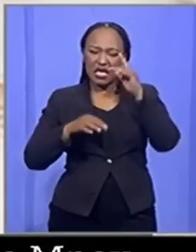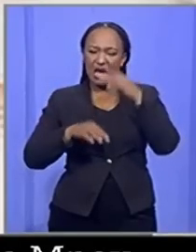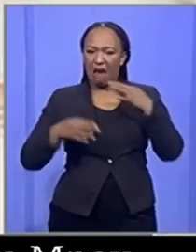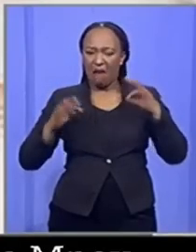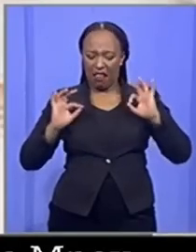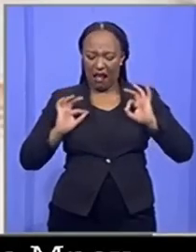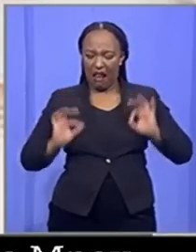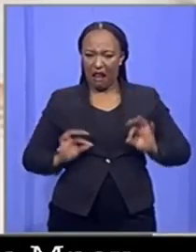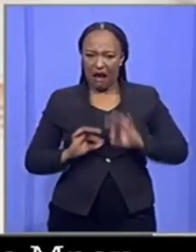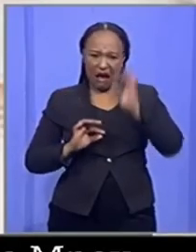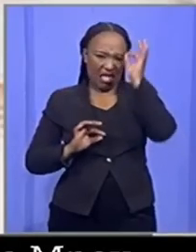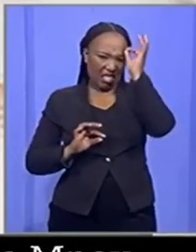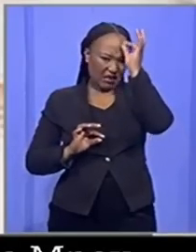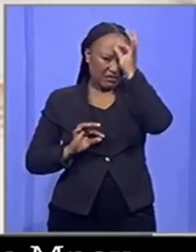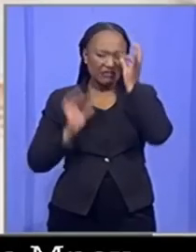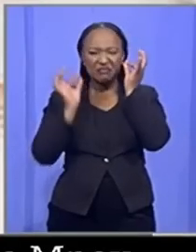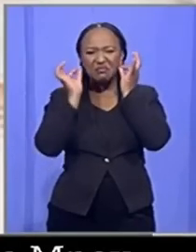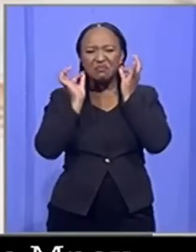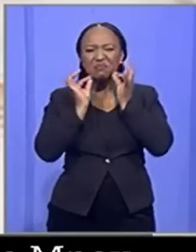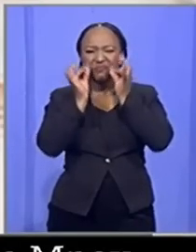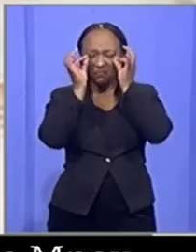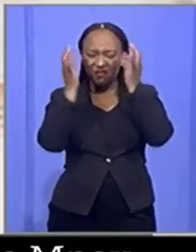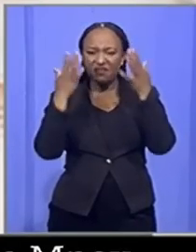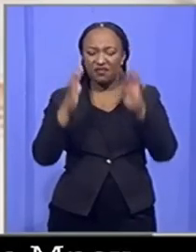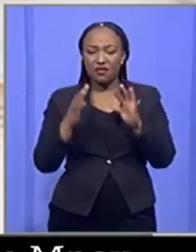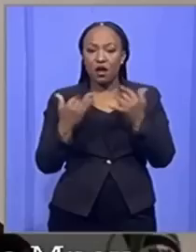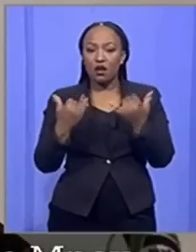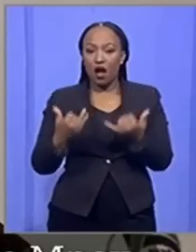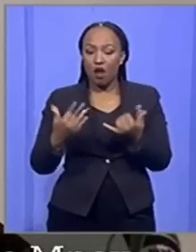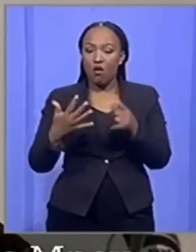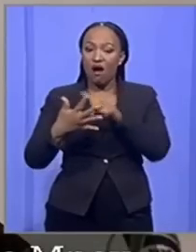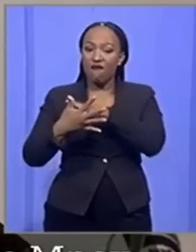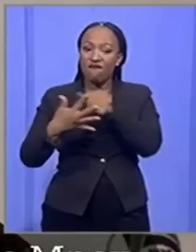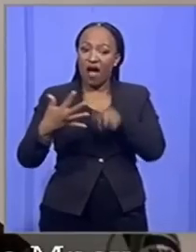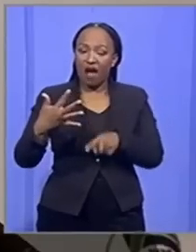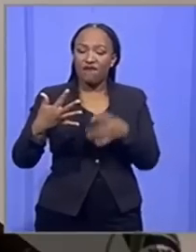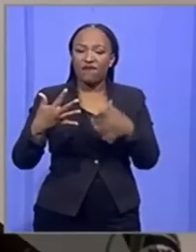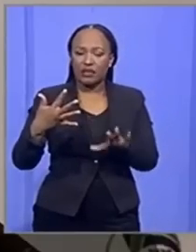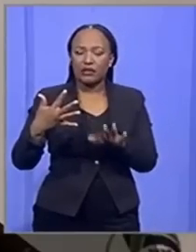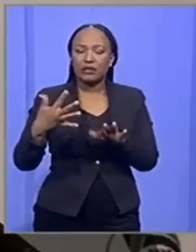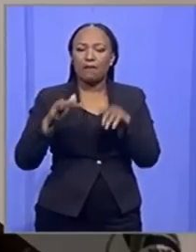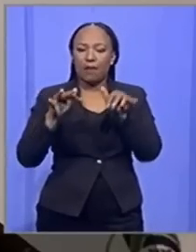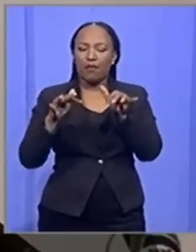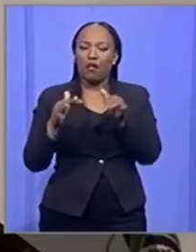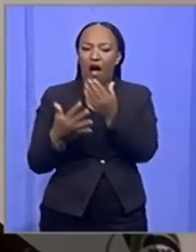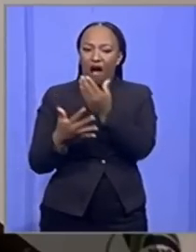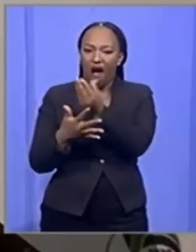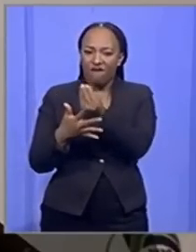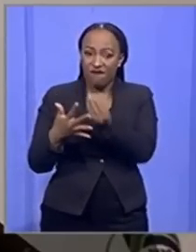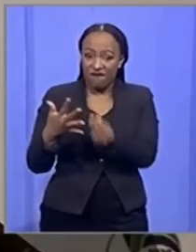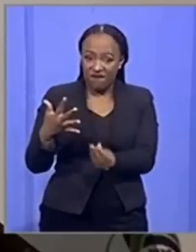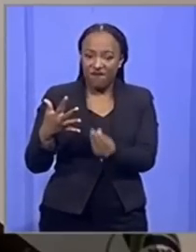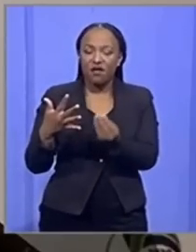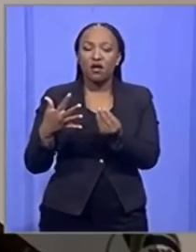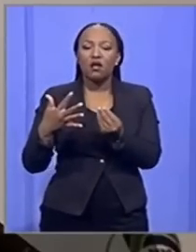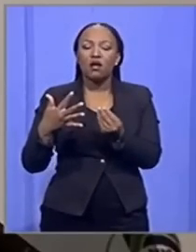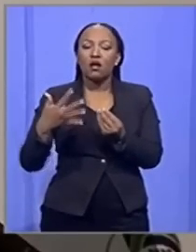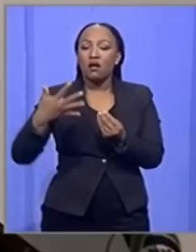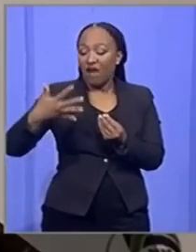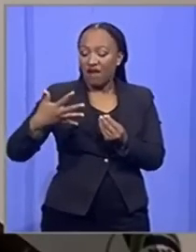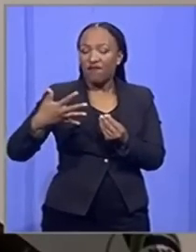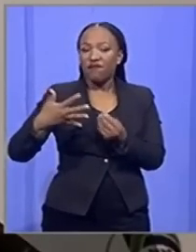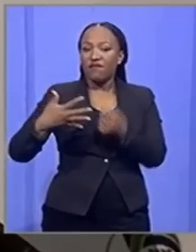current outbreak, we have recorded 5 laboratory confirmed cases, and regrettably, one of those